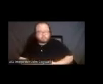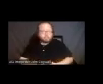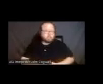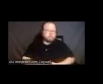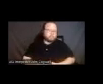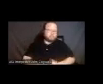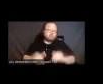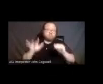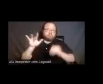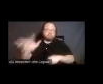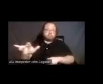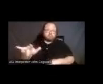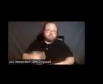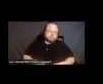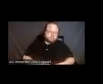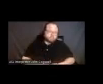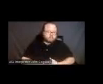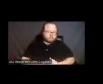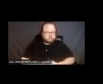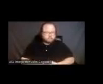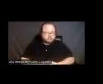Go on to the next slide.